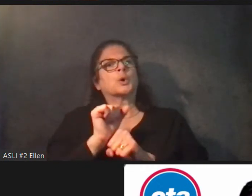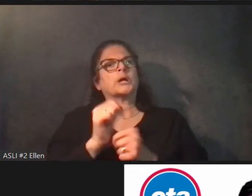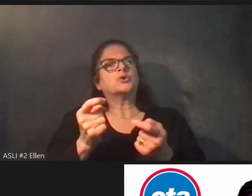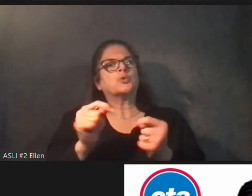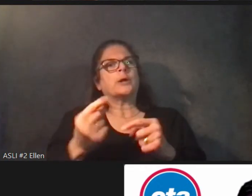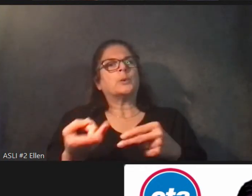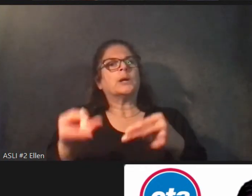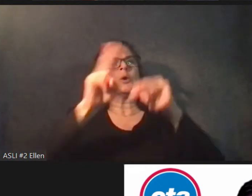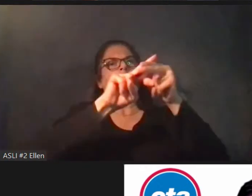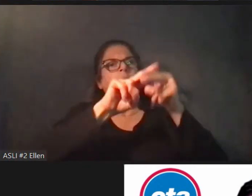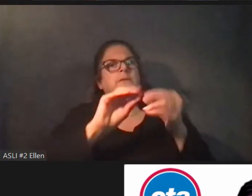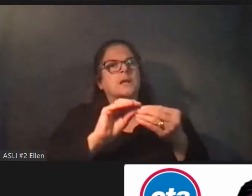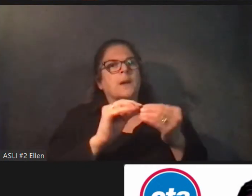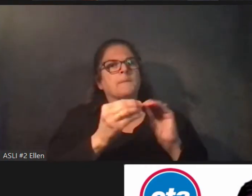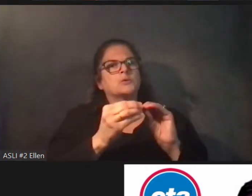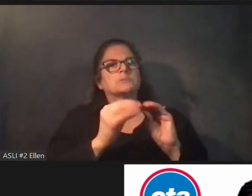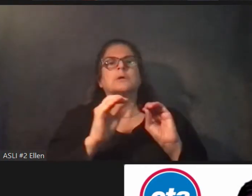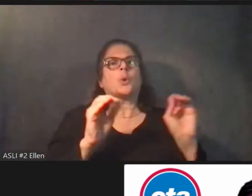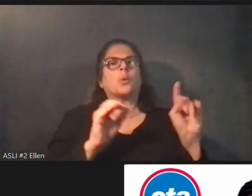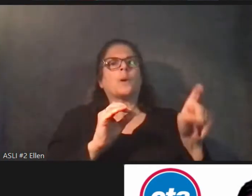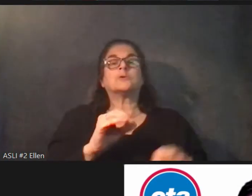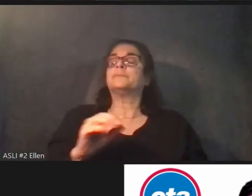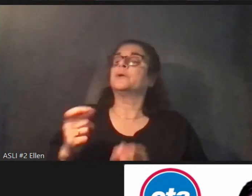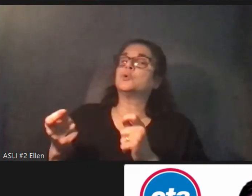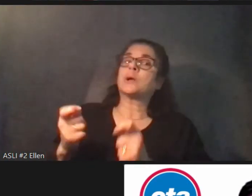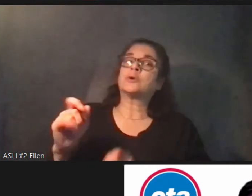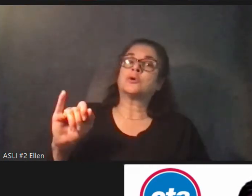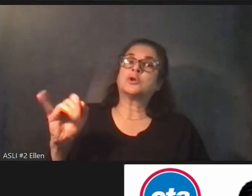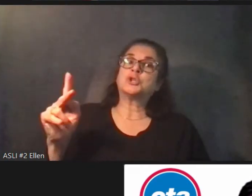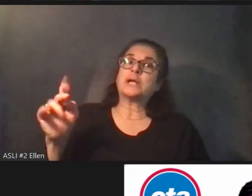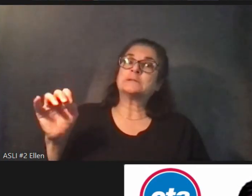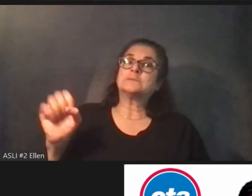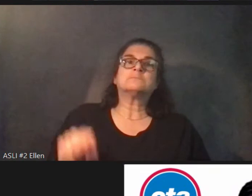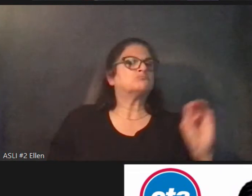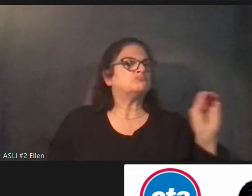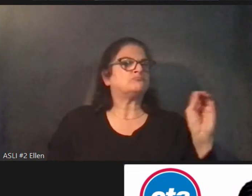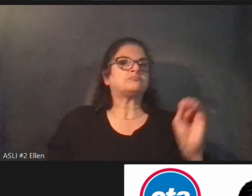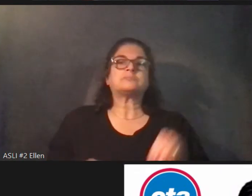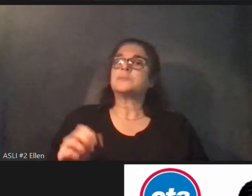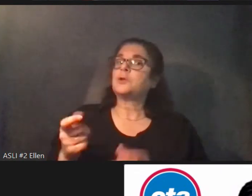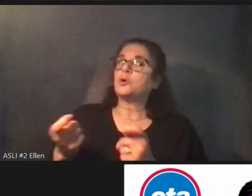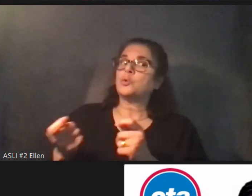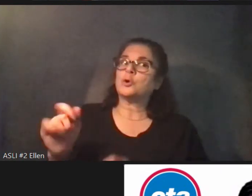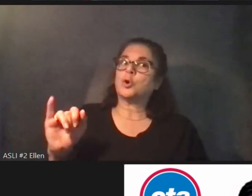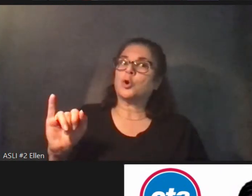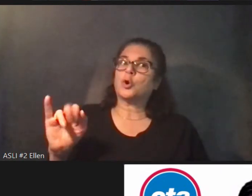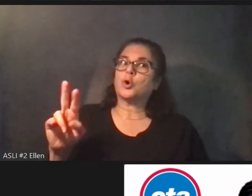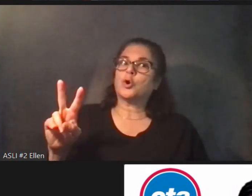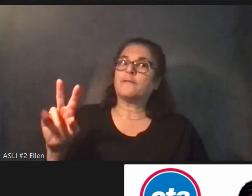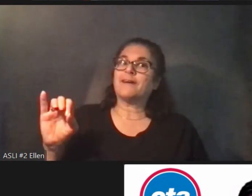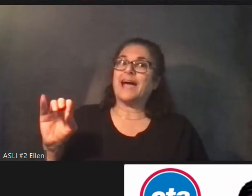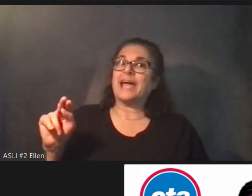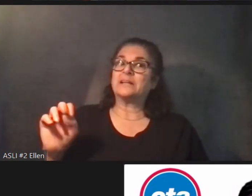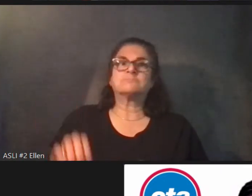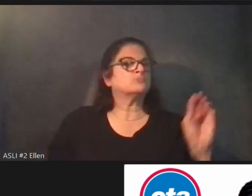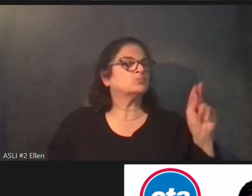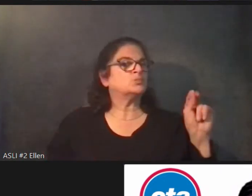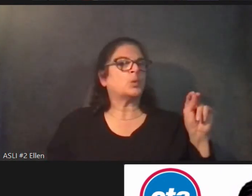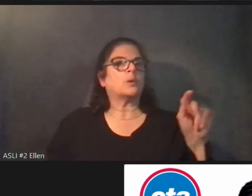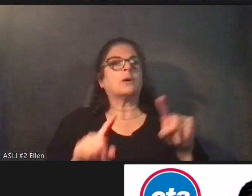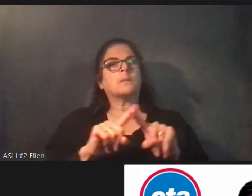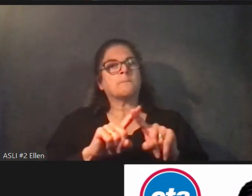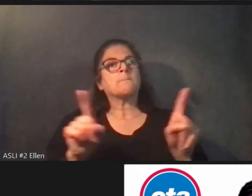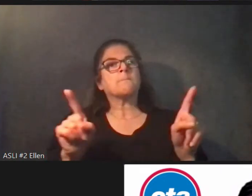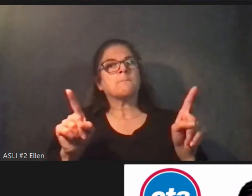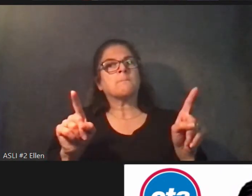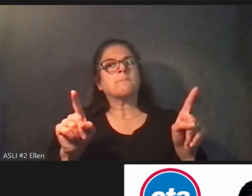Thanks. Director Jakes? No questions. Director Irvine? No questions. Just want